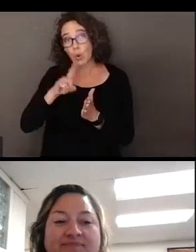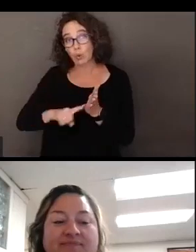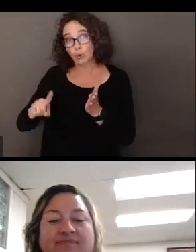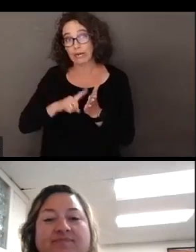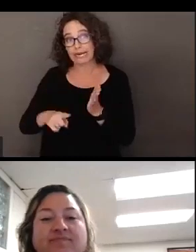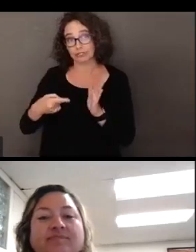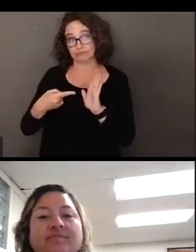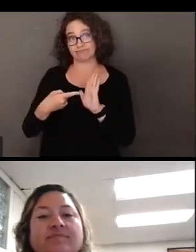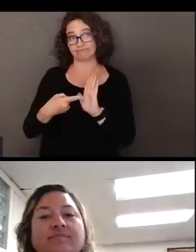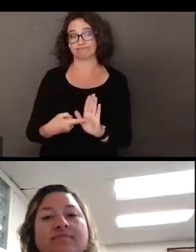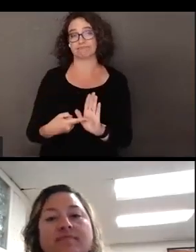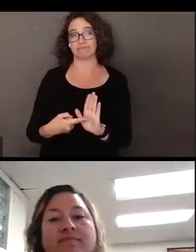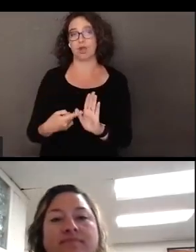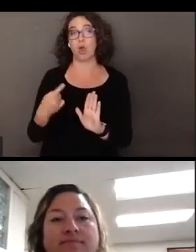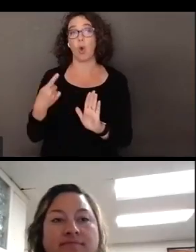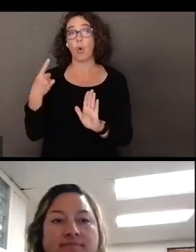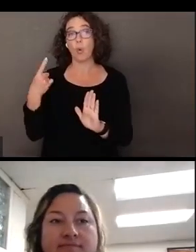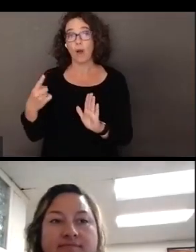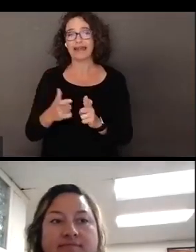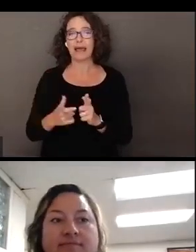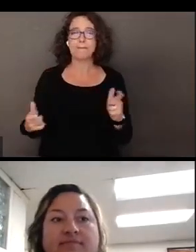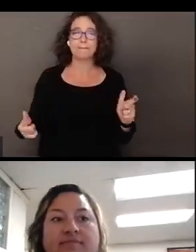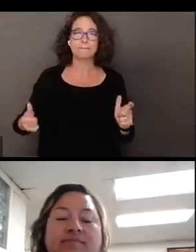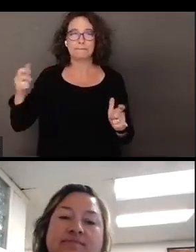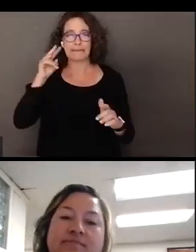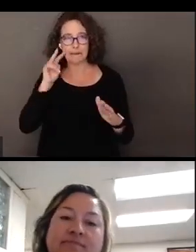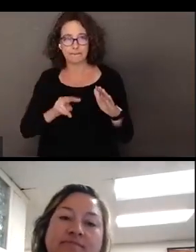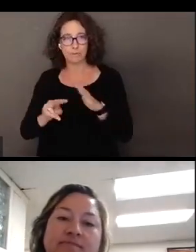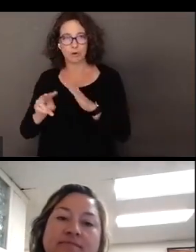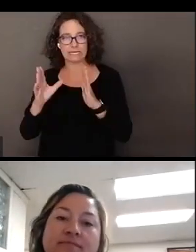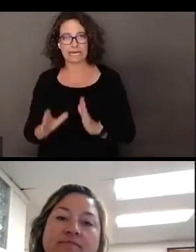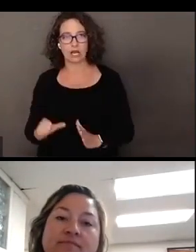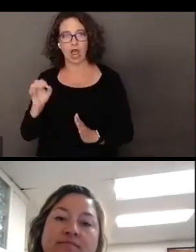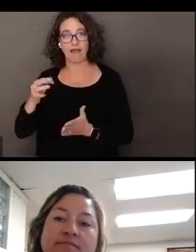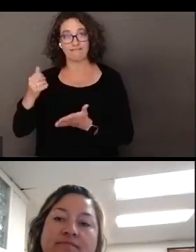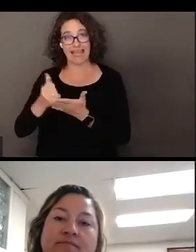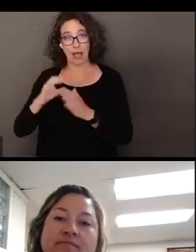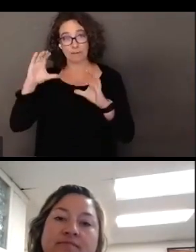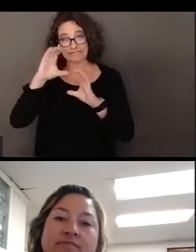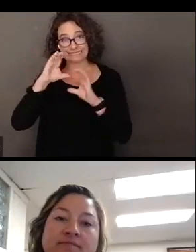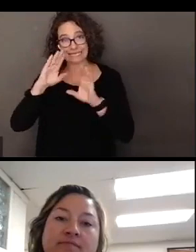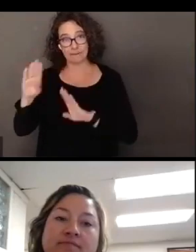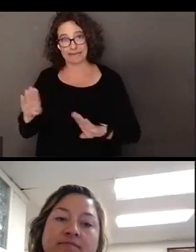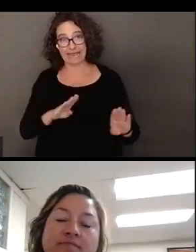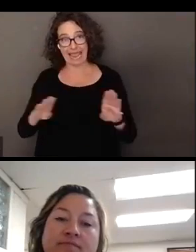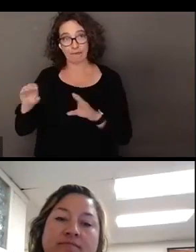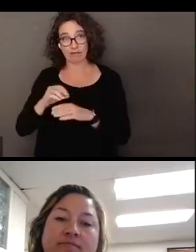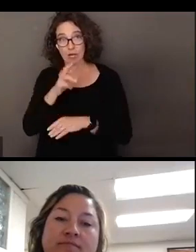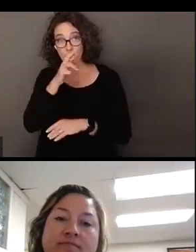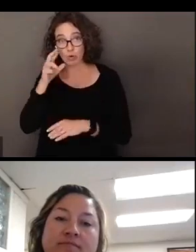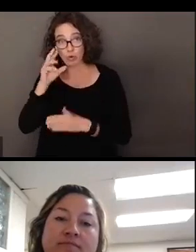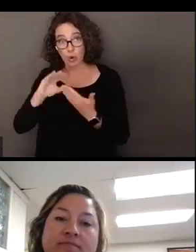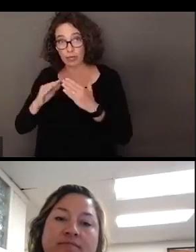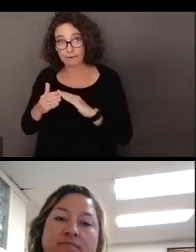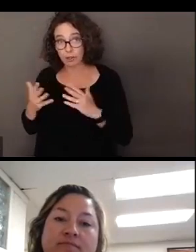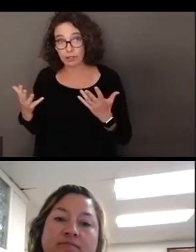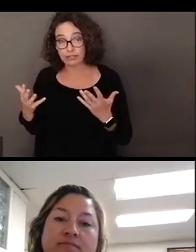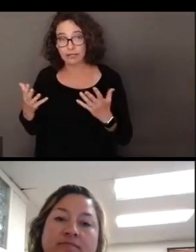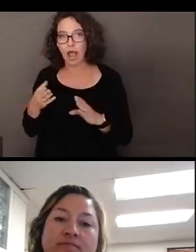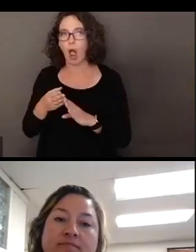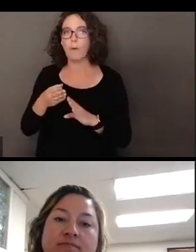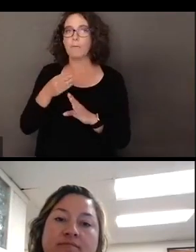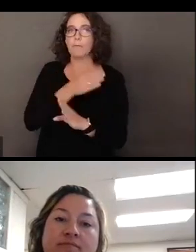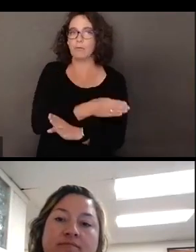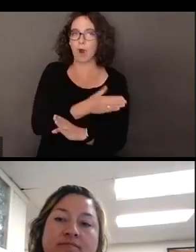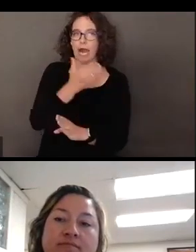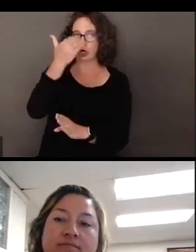being one of the biggest predictors of help-seeking behaviors in rural communities, the biggest indicator there is prior knowledge of mental